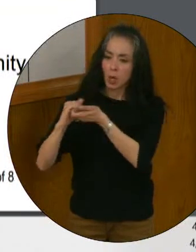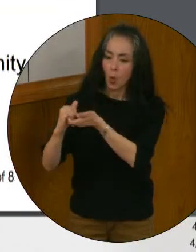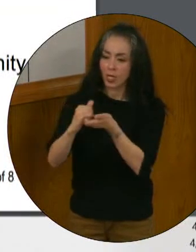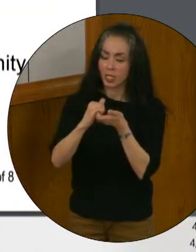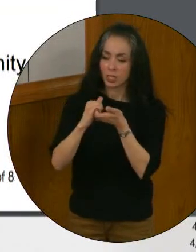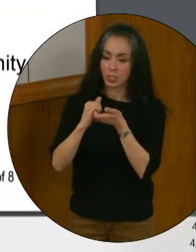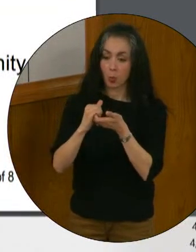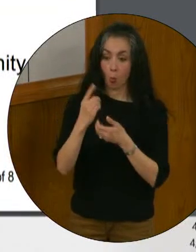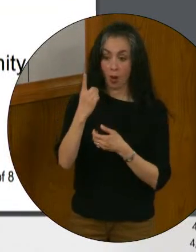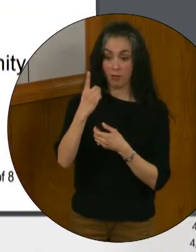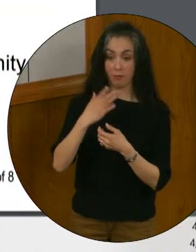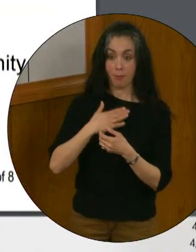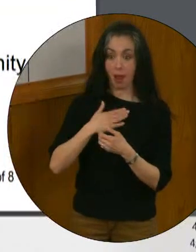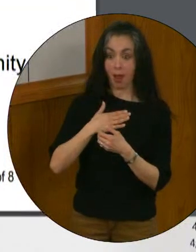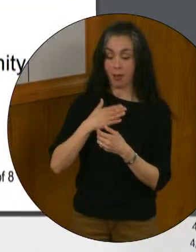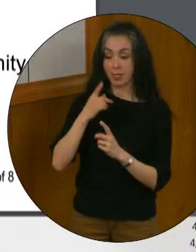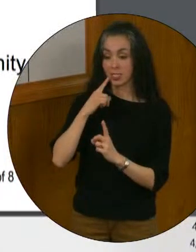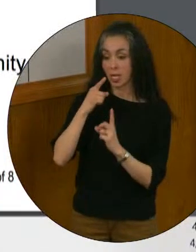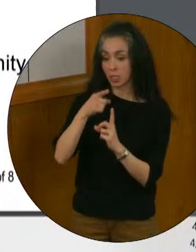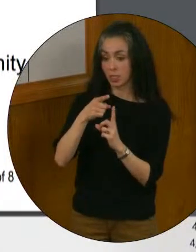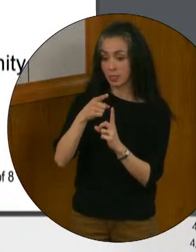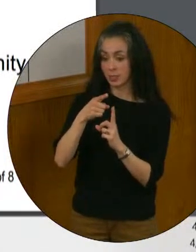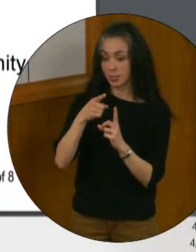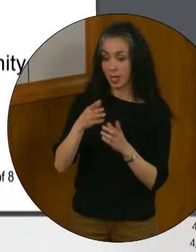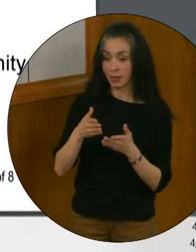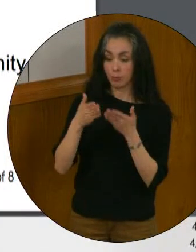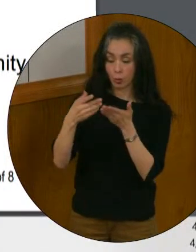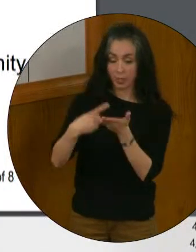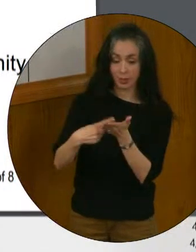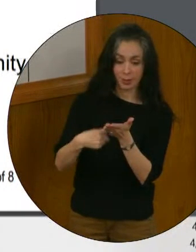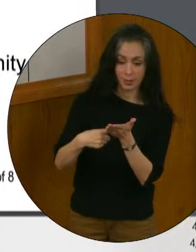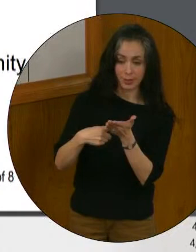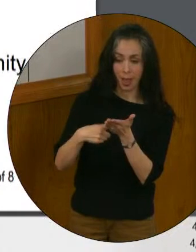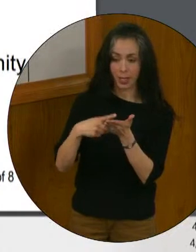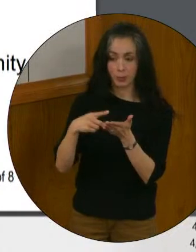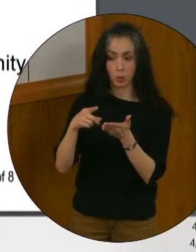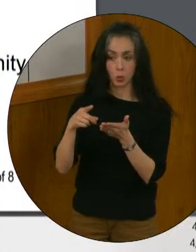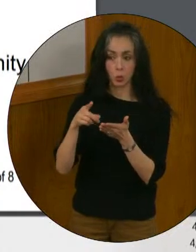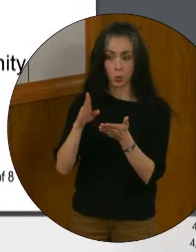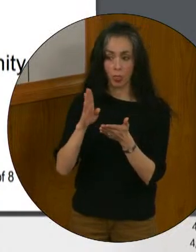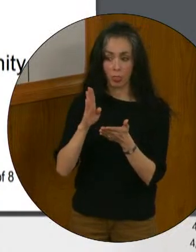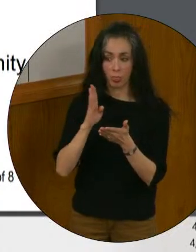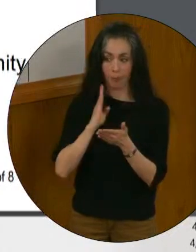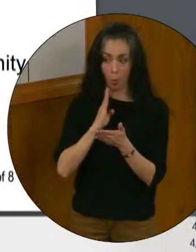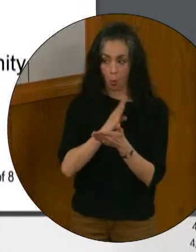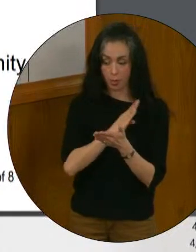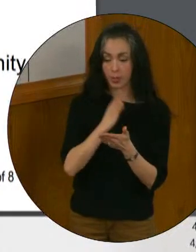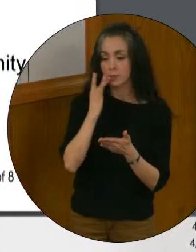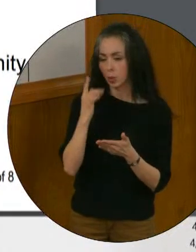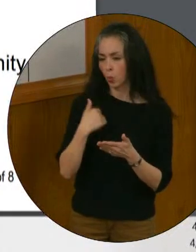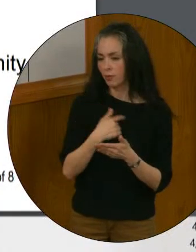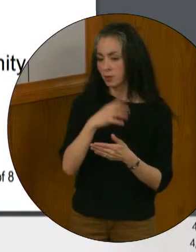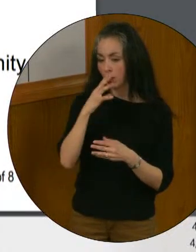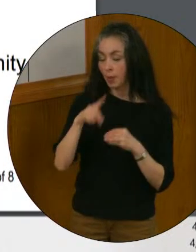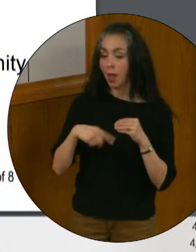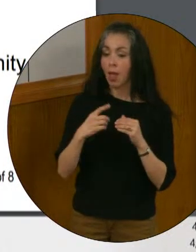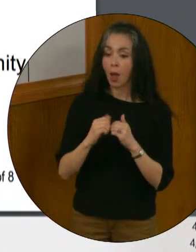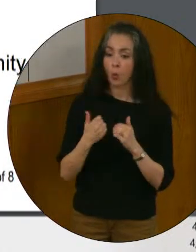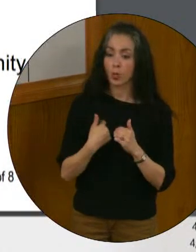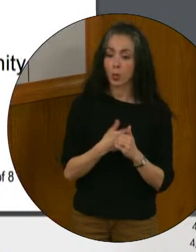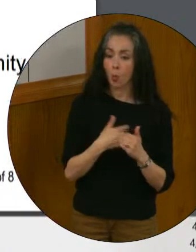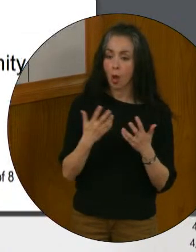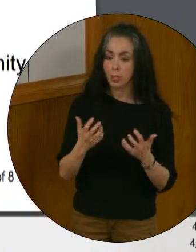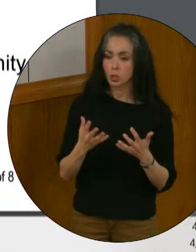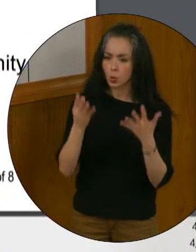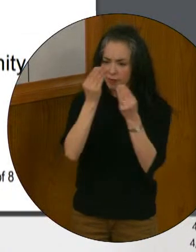one of my intentions in bringing this item to the board, because we've talked about how we want to